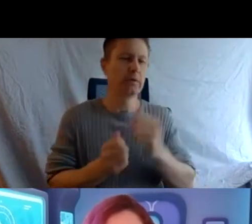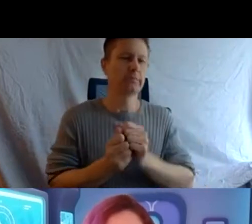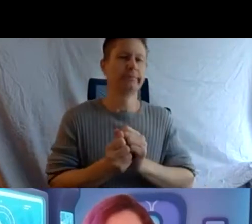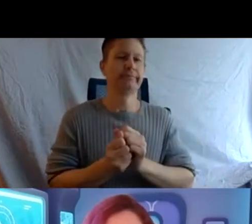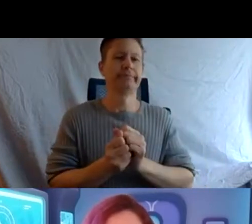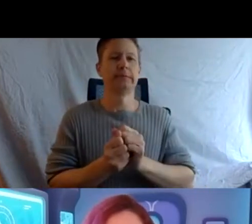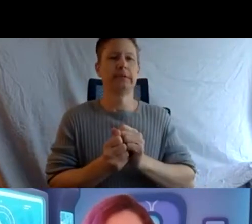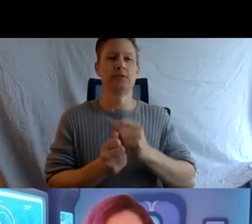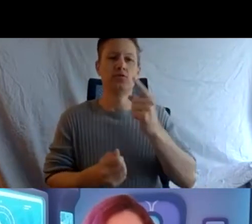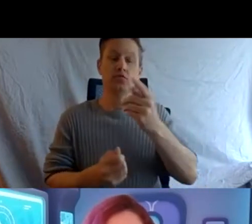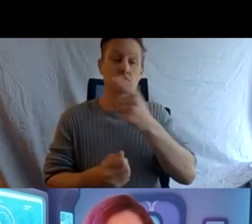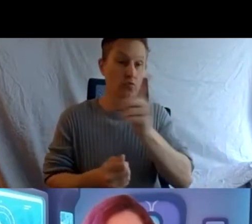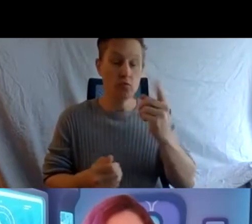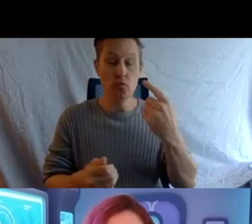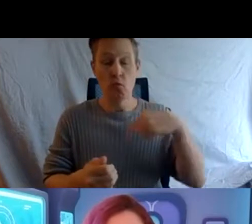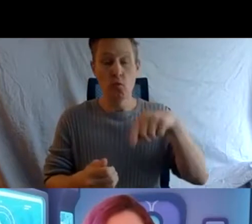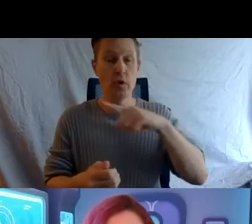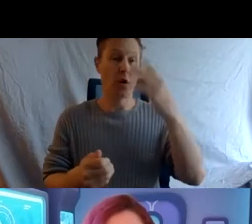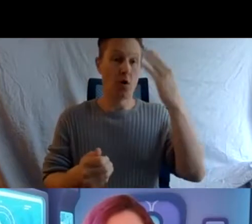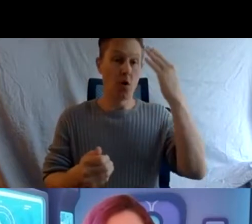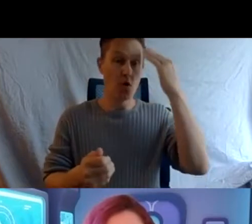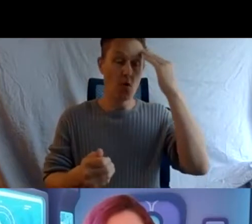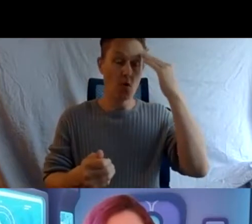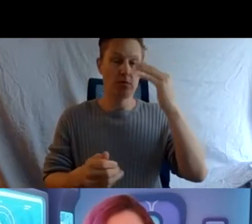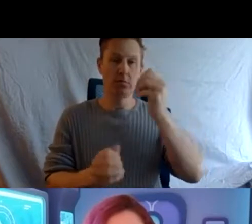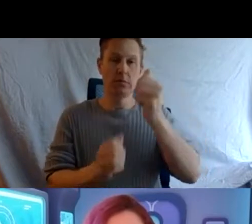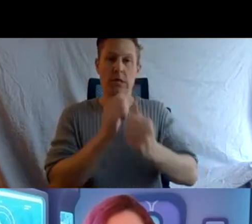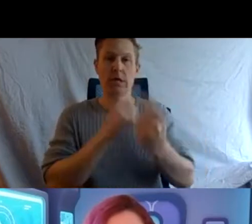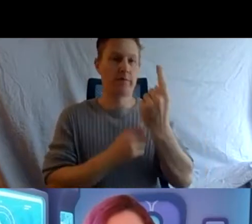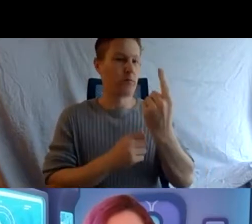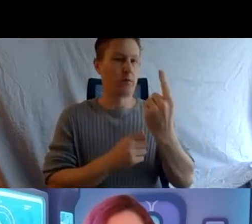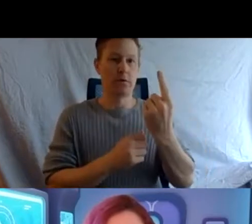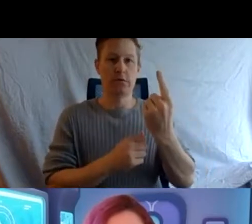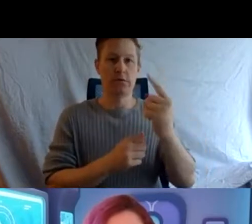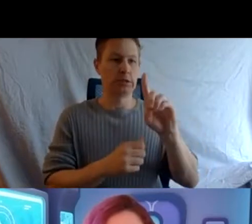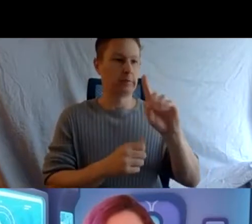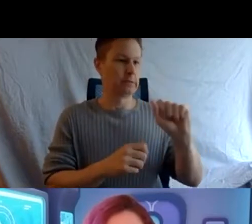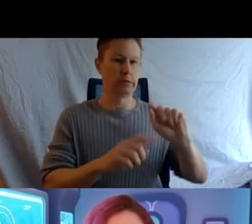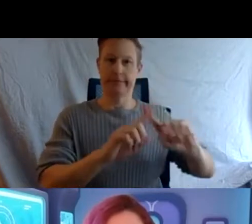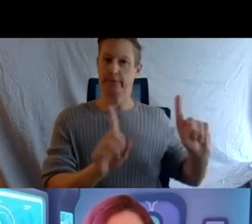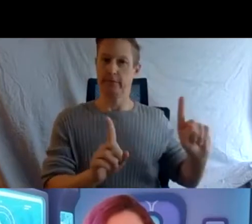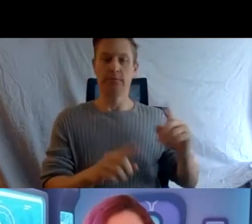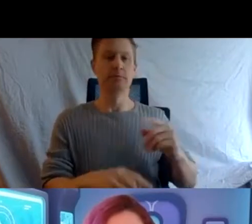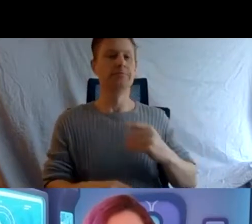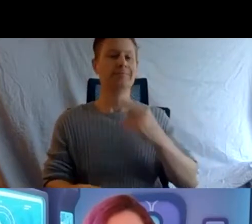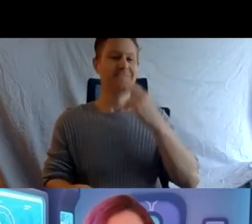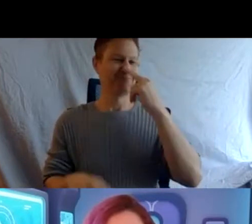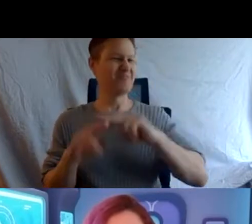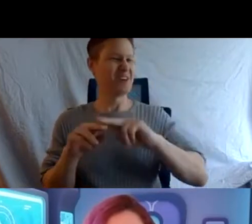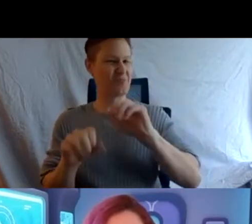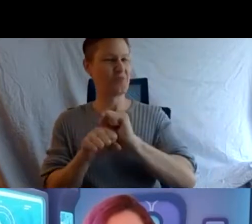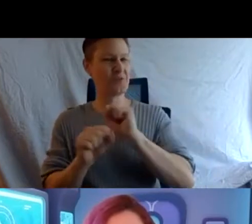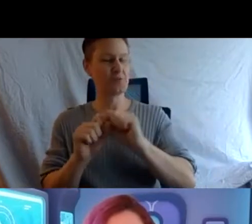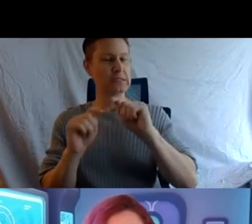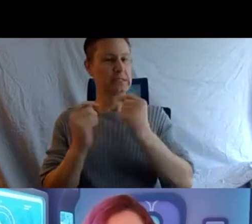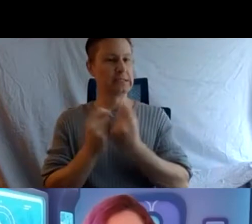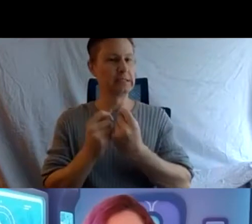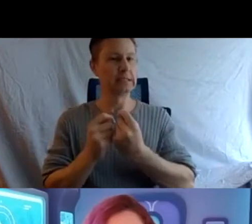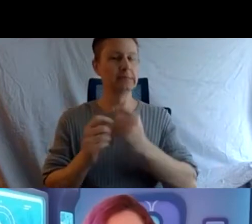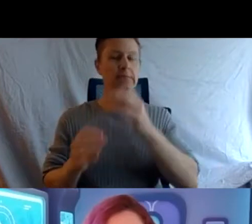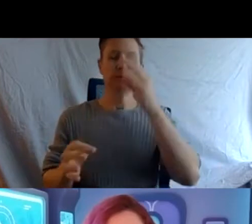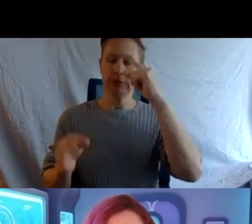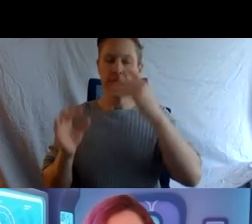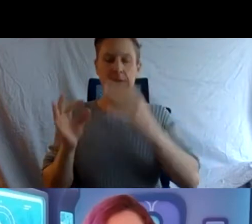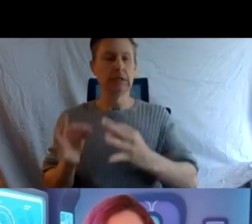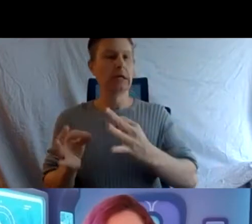everybody's disability is different. And yeah, it was fun working with the team to come up with what his exact disability would be, how